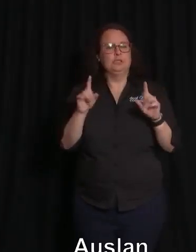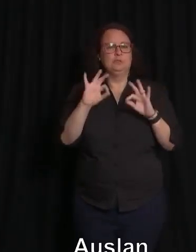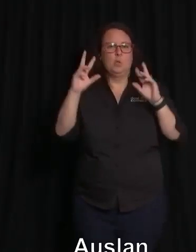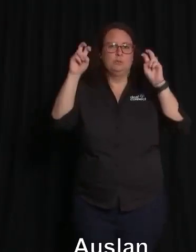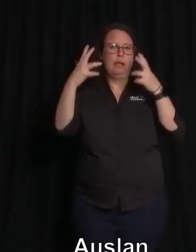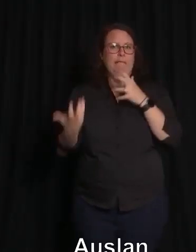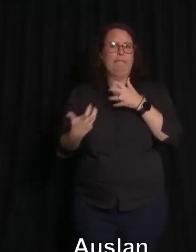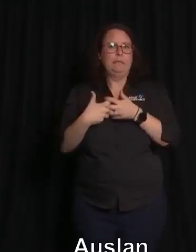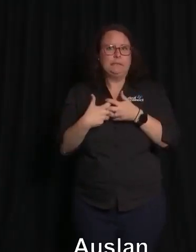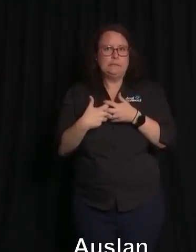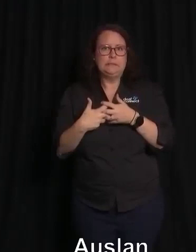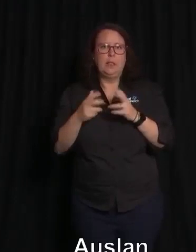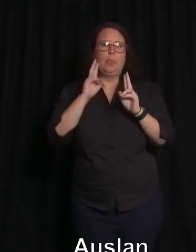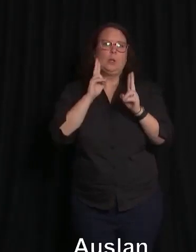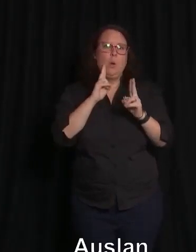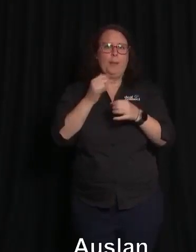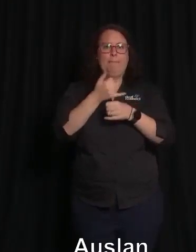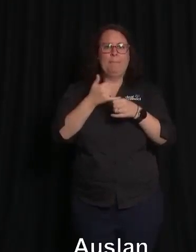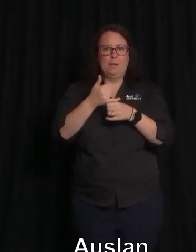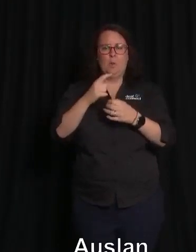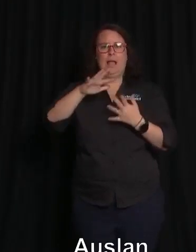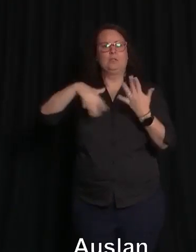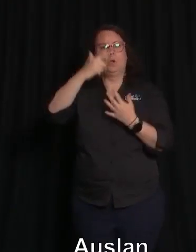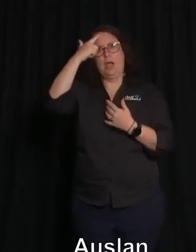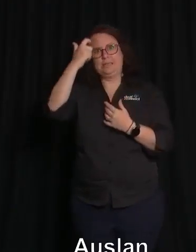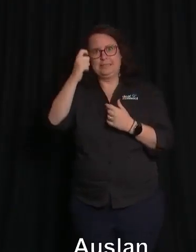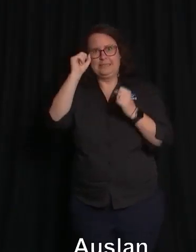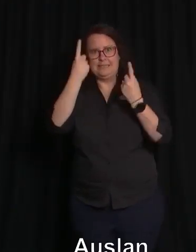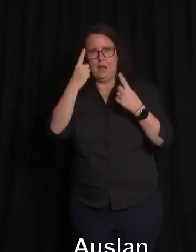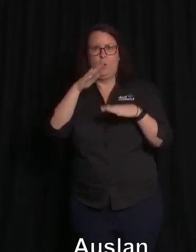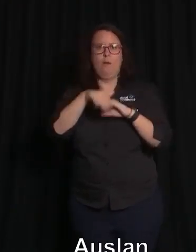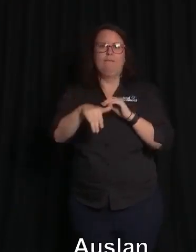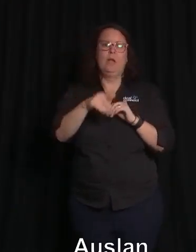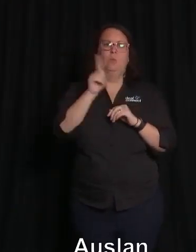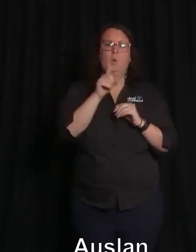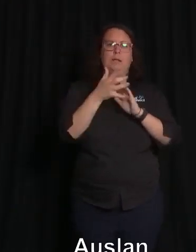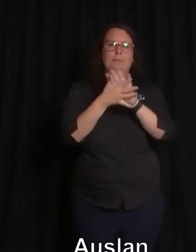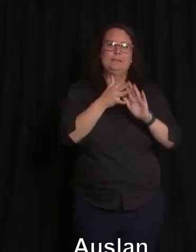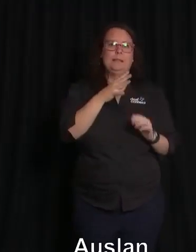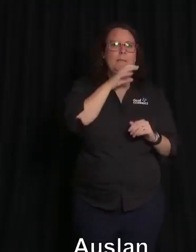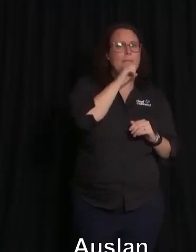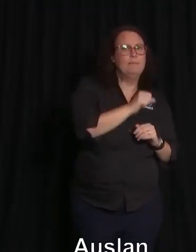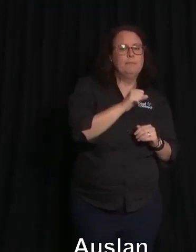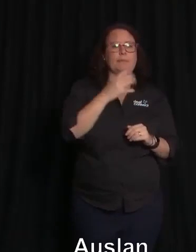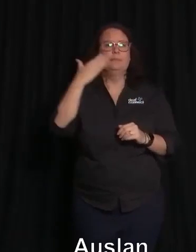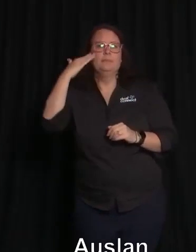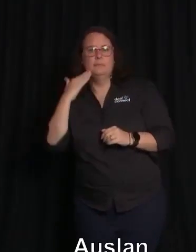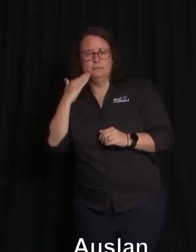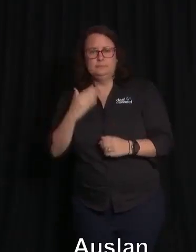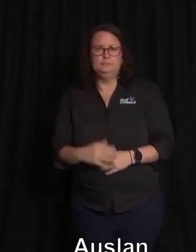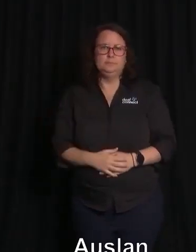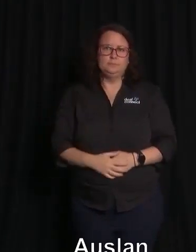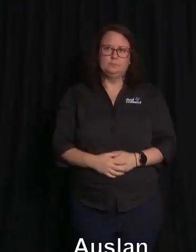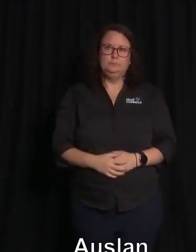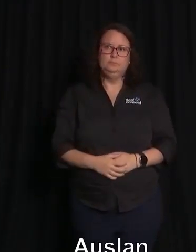fit normative medical and social ideas of what it means to be female or male.